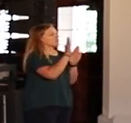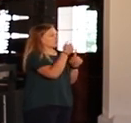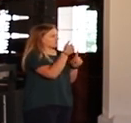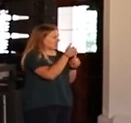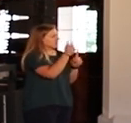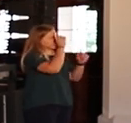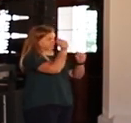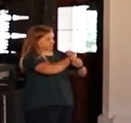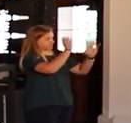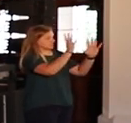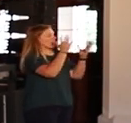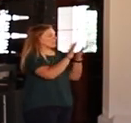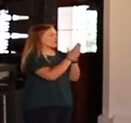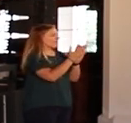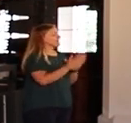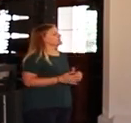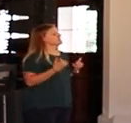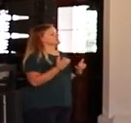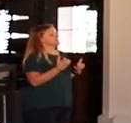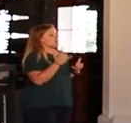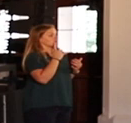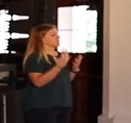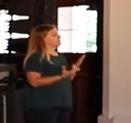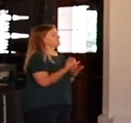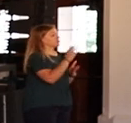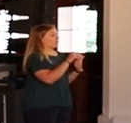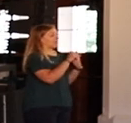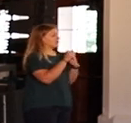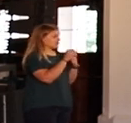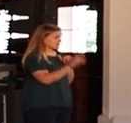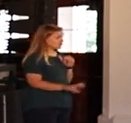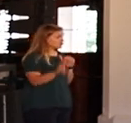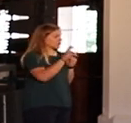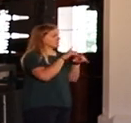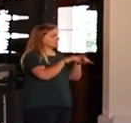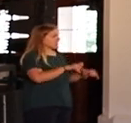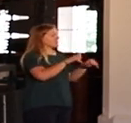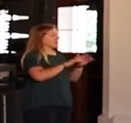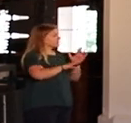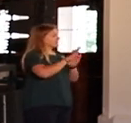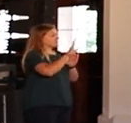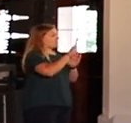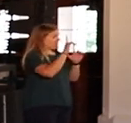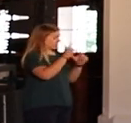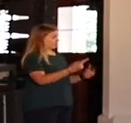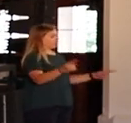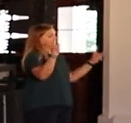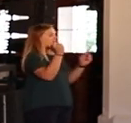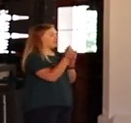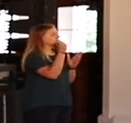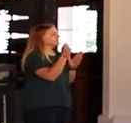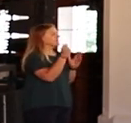want to be. At this moment, you are embarking on your leadership journey and developing your legacy. Scotties